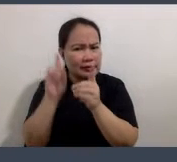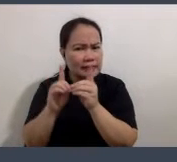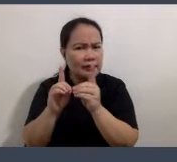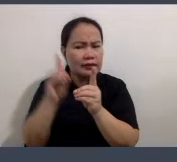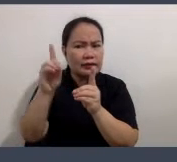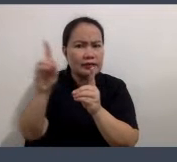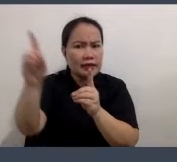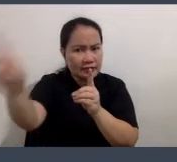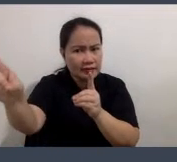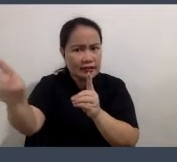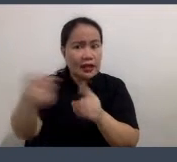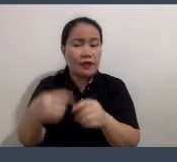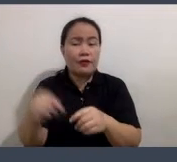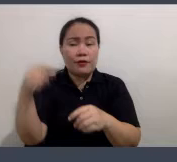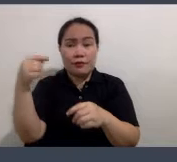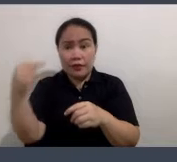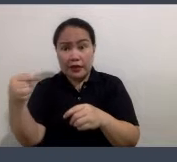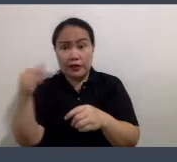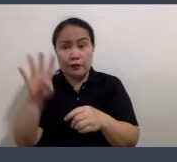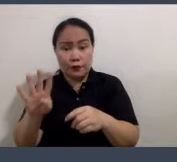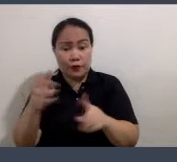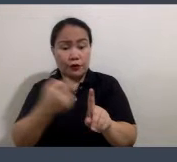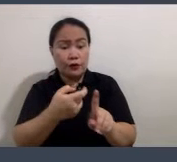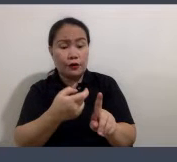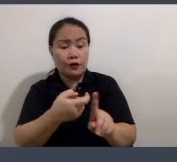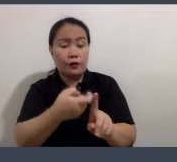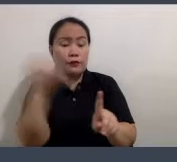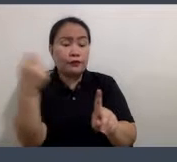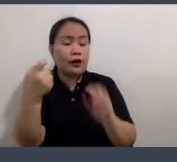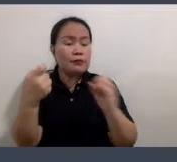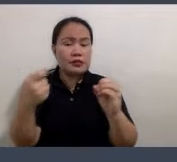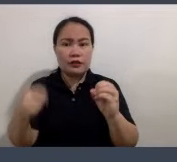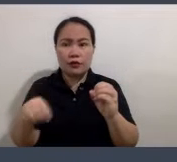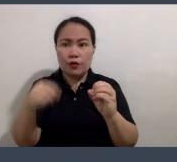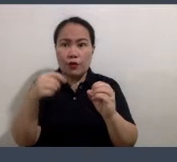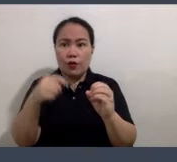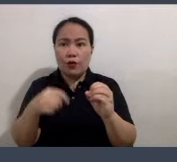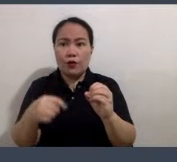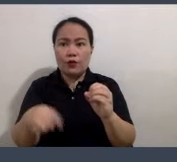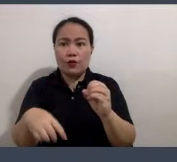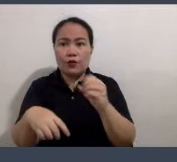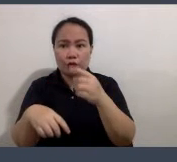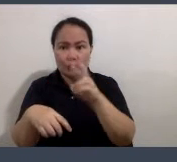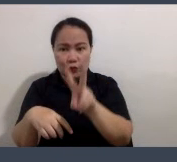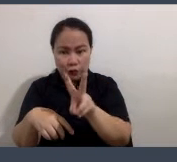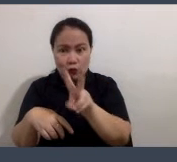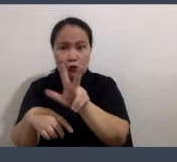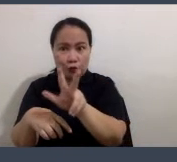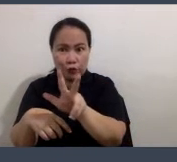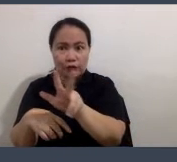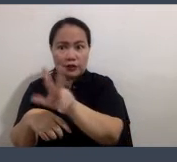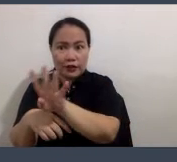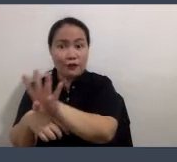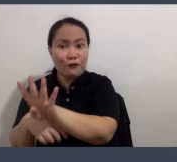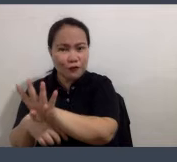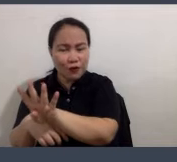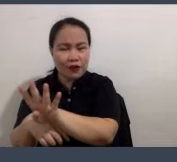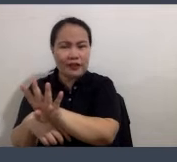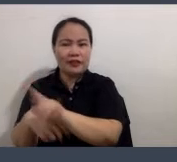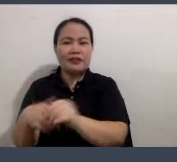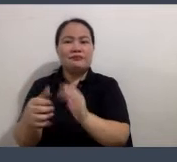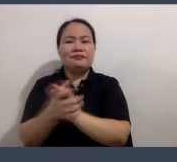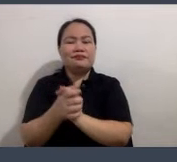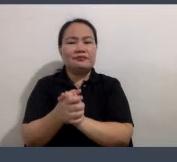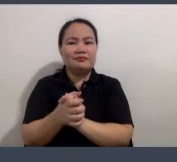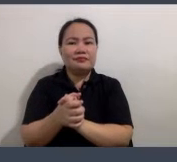of negative 4 from 0? So, from 0, magbibilang tayo. 1, 2, 3, 4. So, and tayo